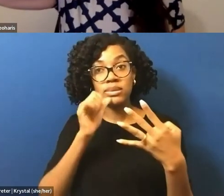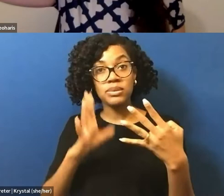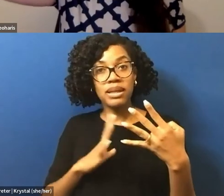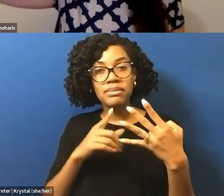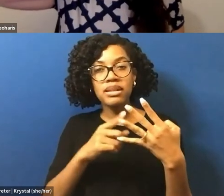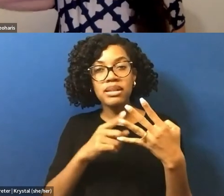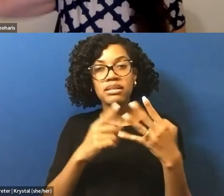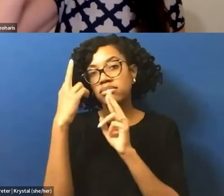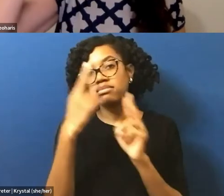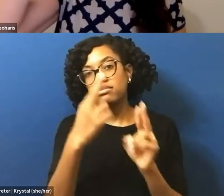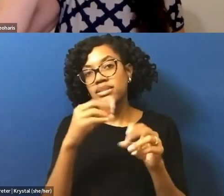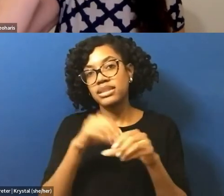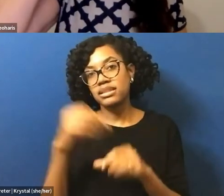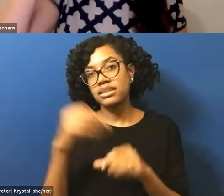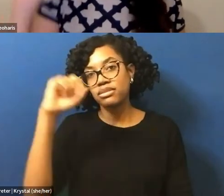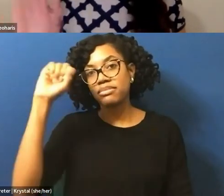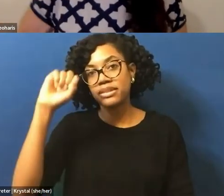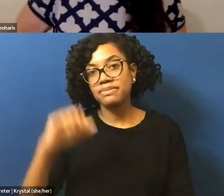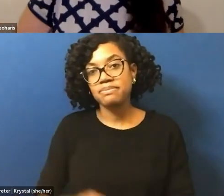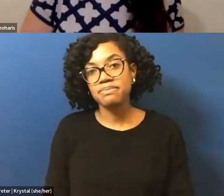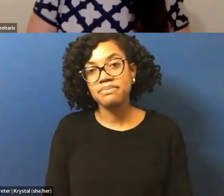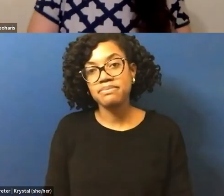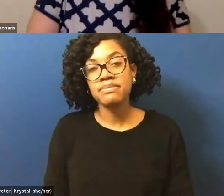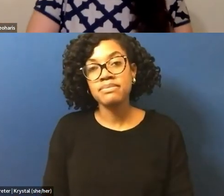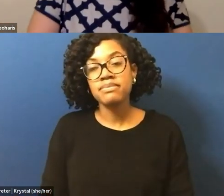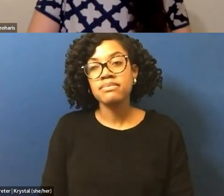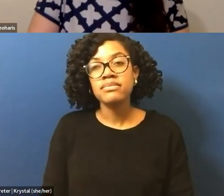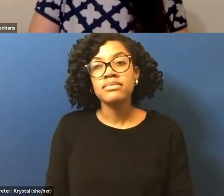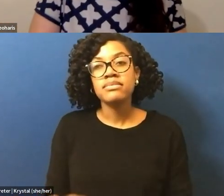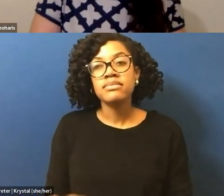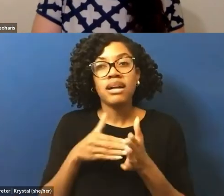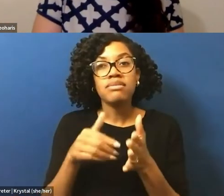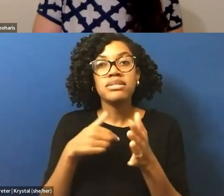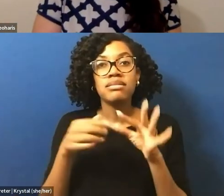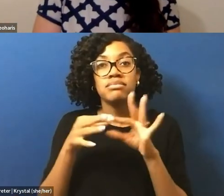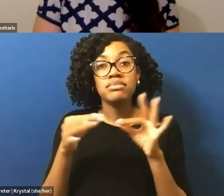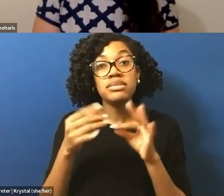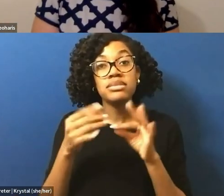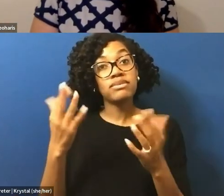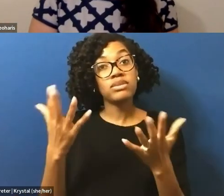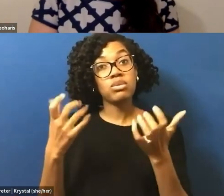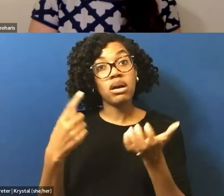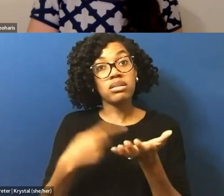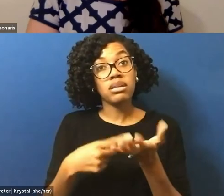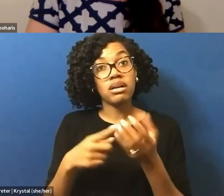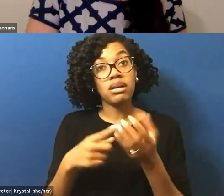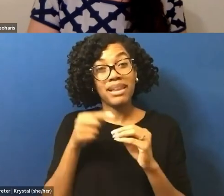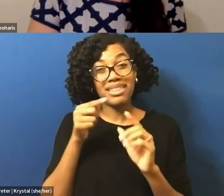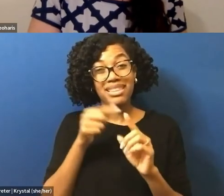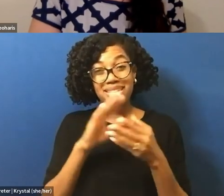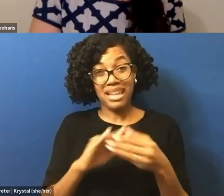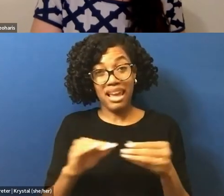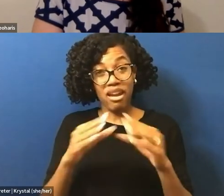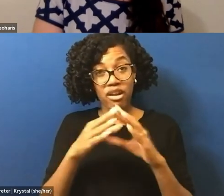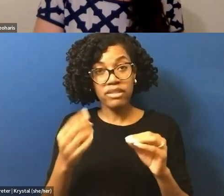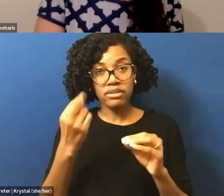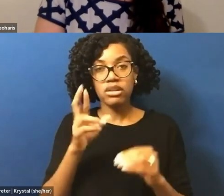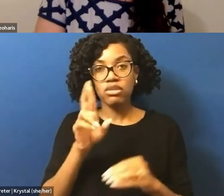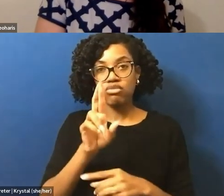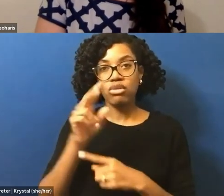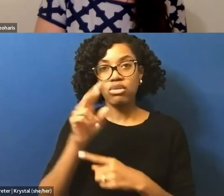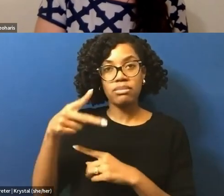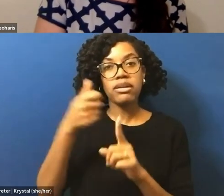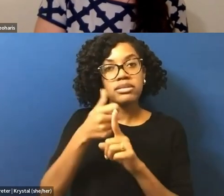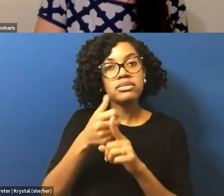in the movement. I often say, if we want to talk and traffic in those narratives, like, we would think of Rosa Parks as birthing a modern civil